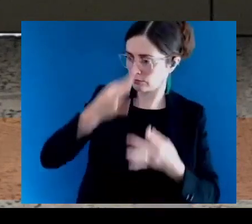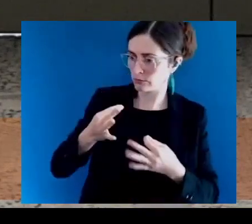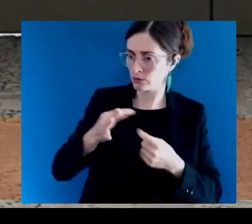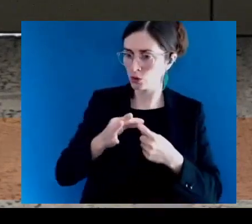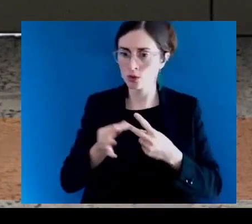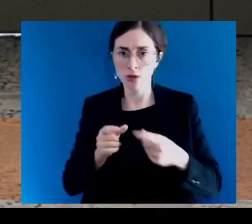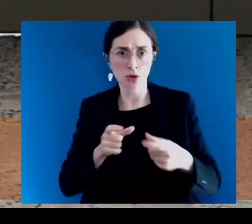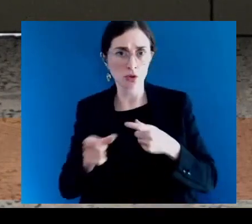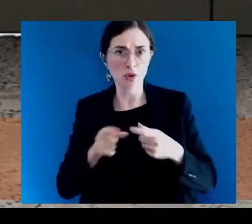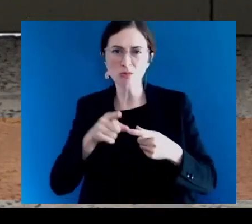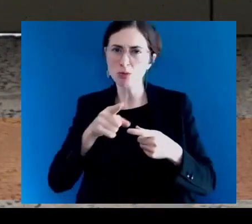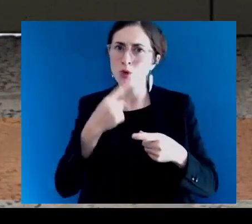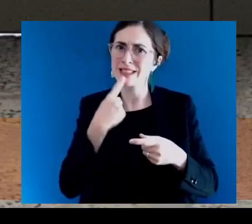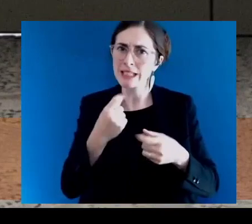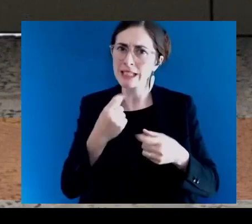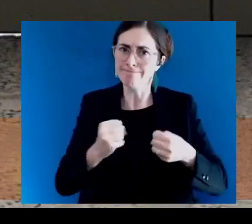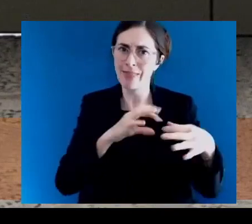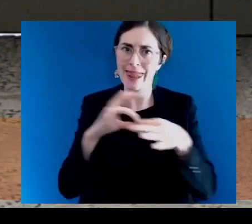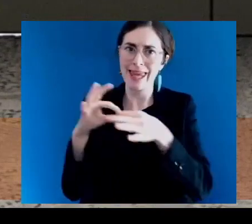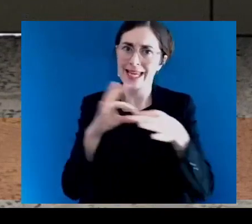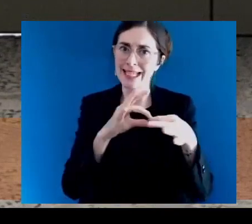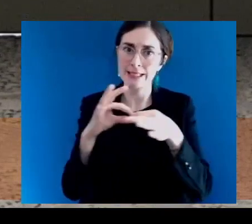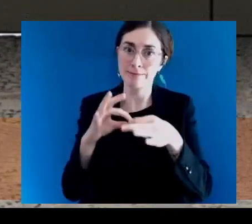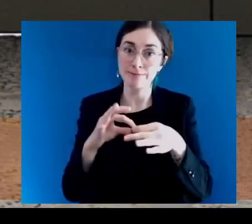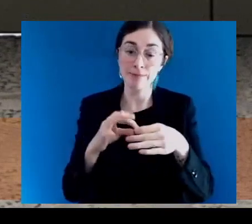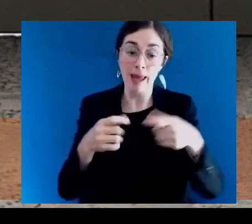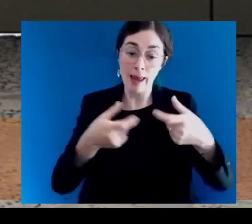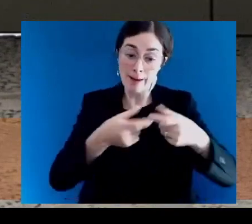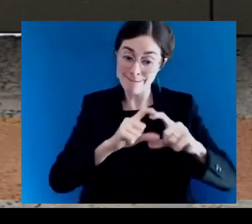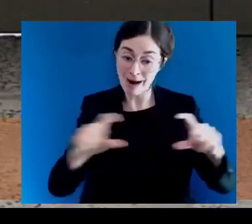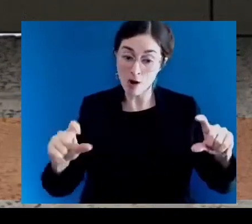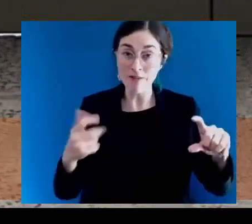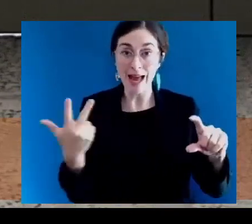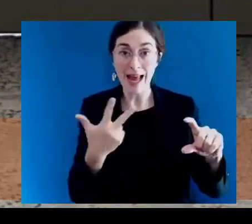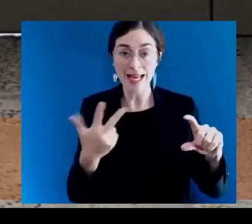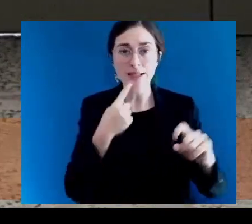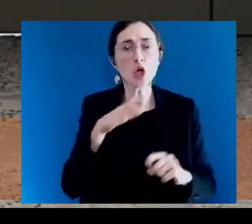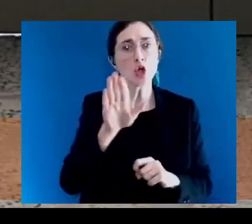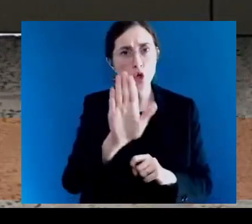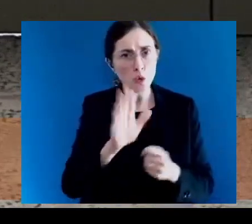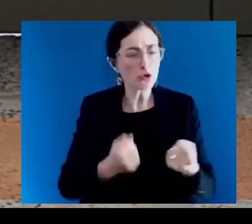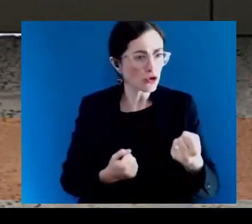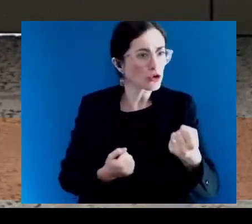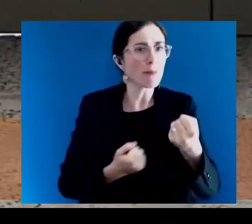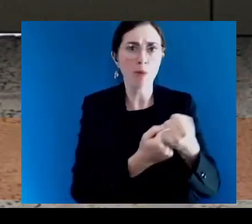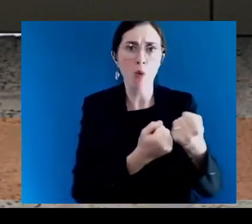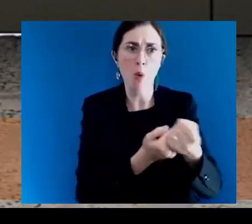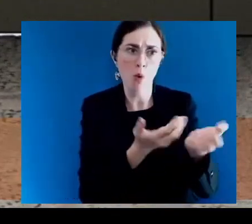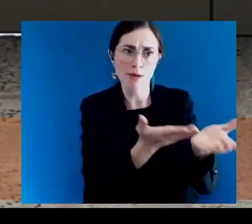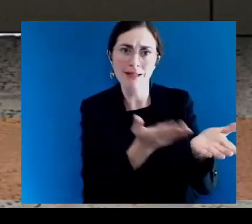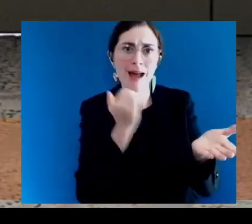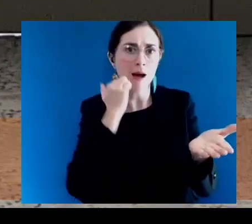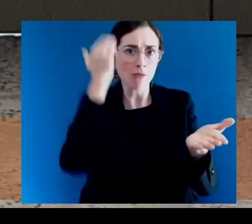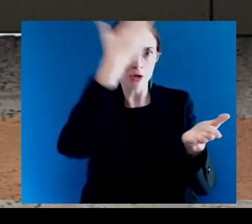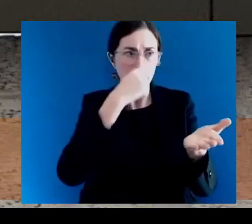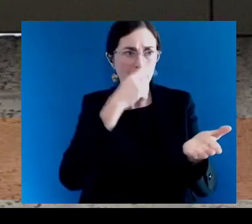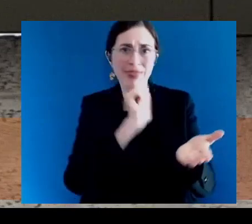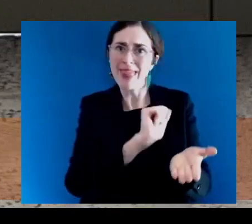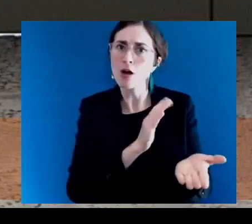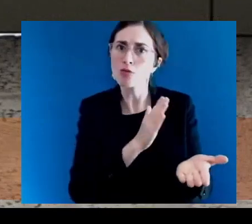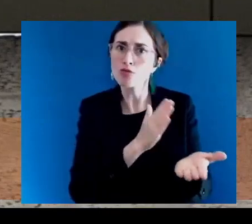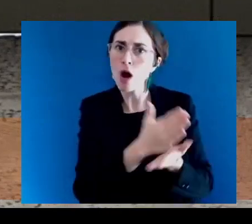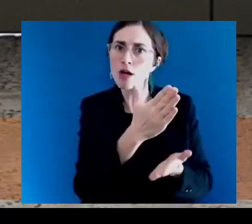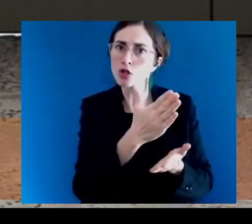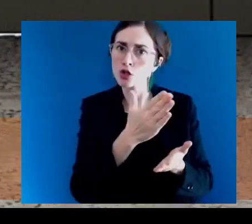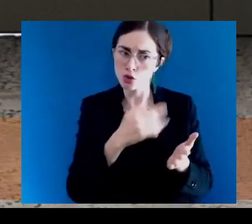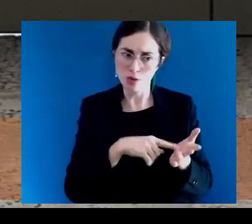And yes, at paragraph 18, you state you support First Peoples' right to self-determination as reflected in UNDRIP,